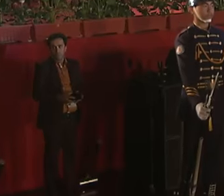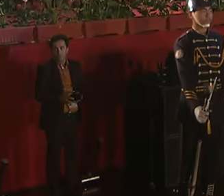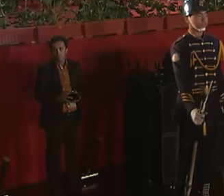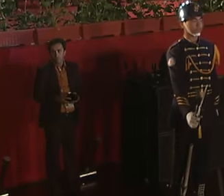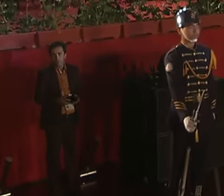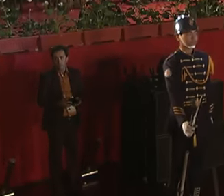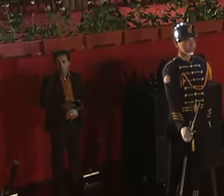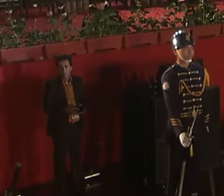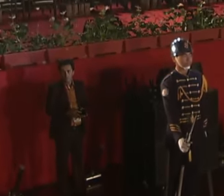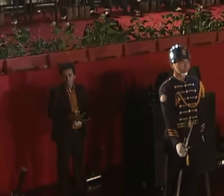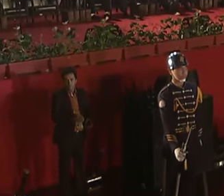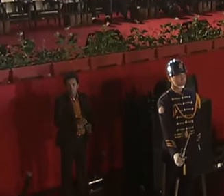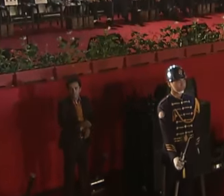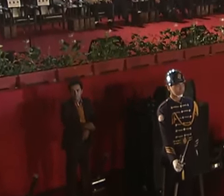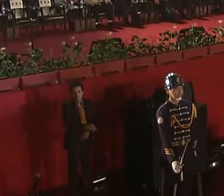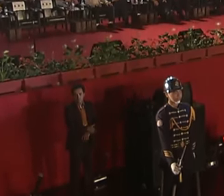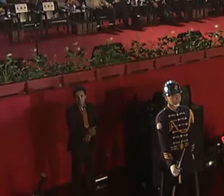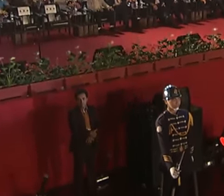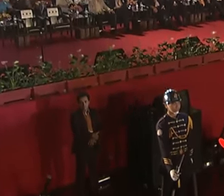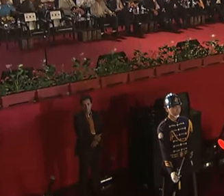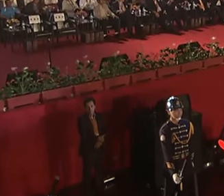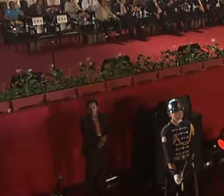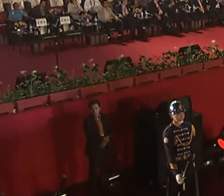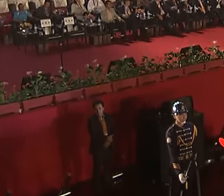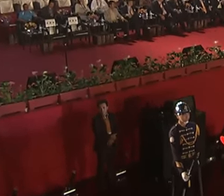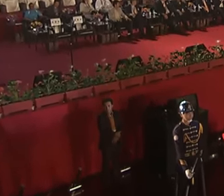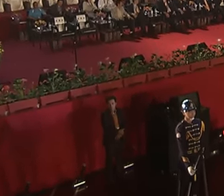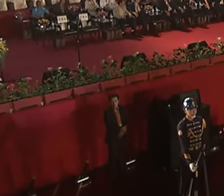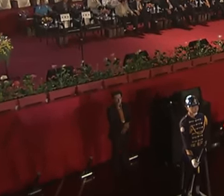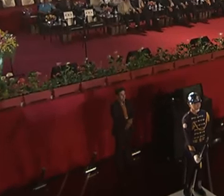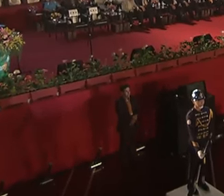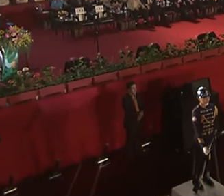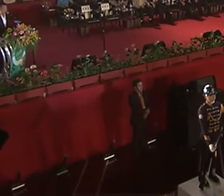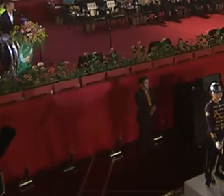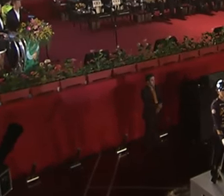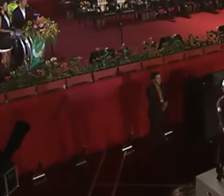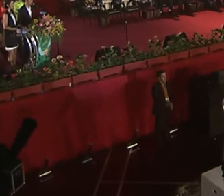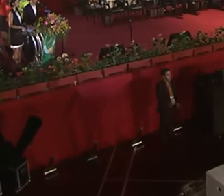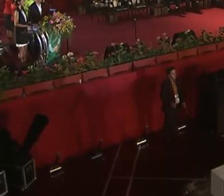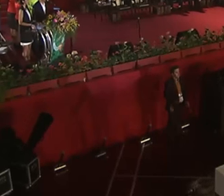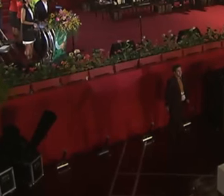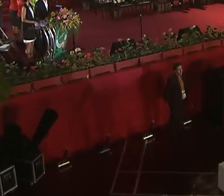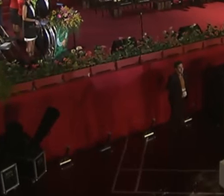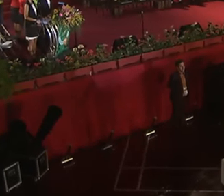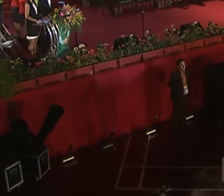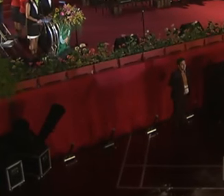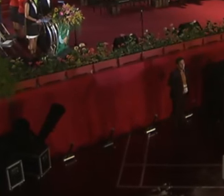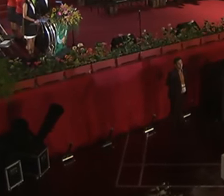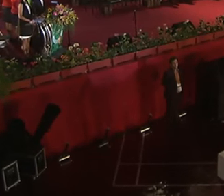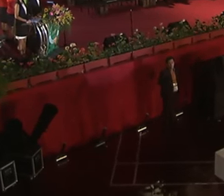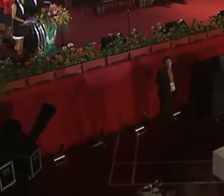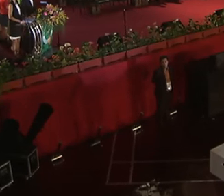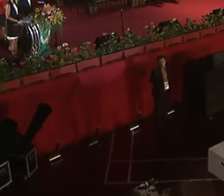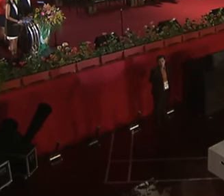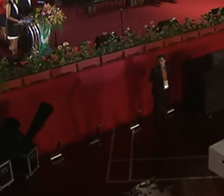the referee, and for the next 9 days, I believe that he will make the fairness judgments for all of us.